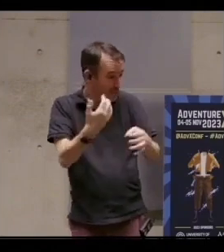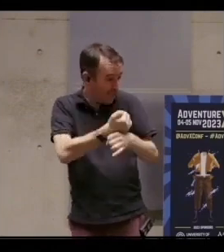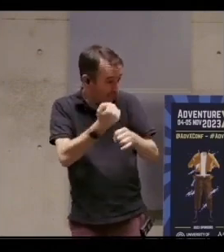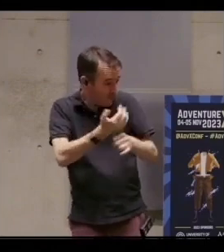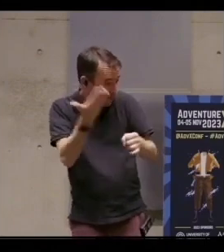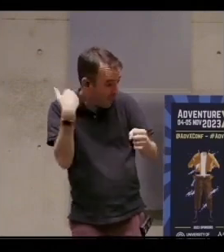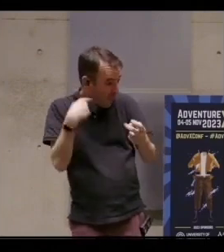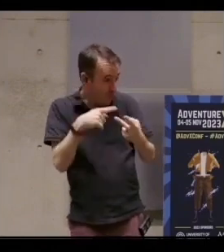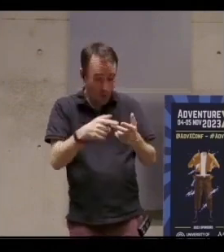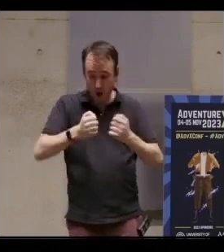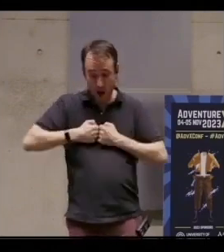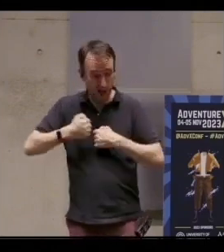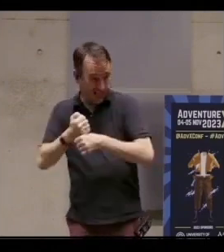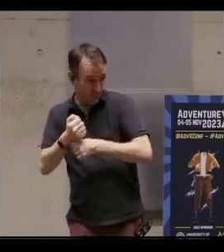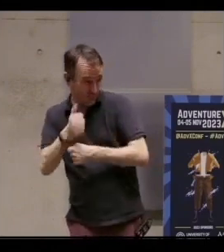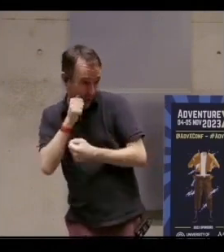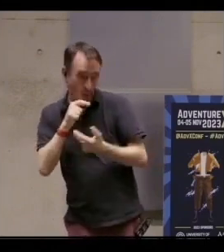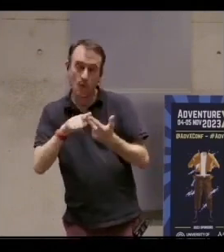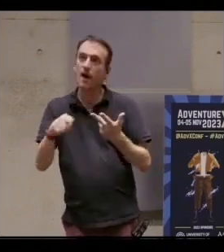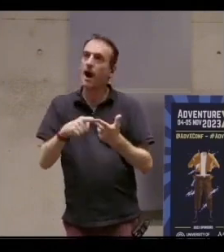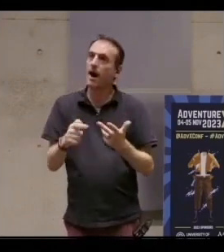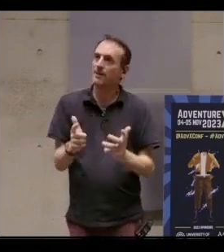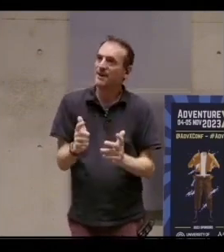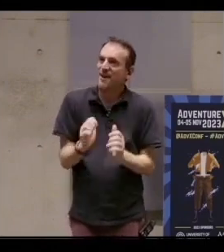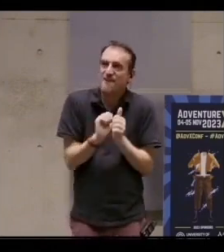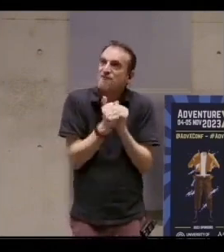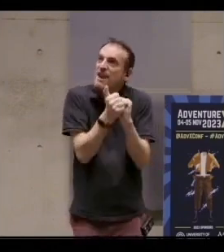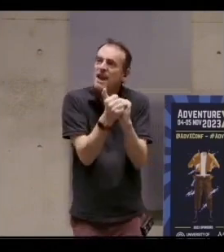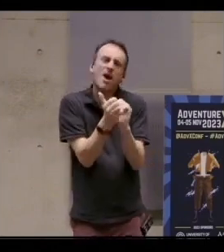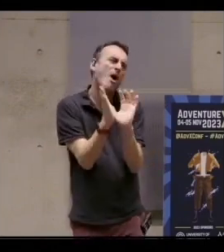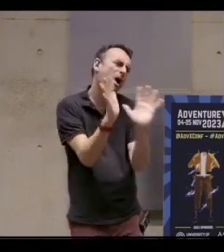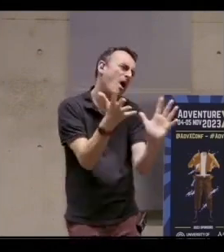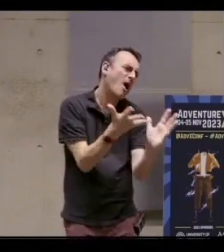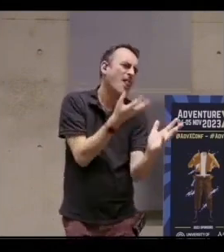making. I'll be friendly and enthusiastic about working with them.